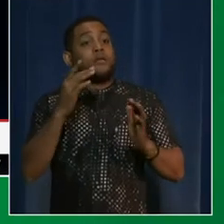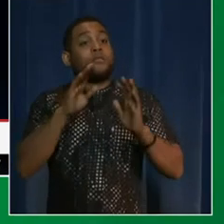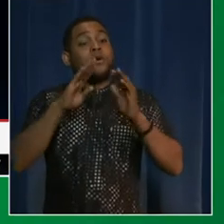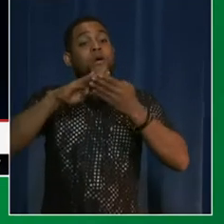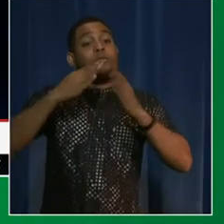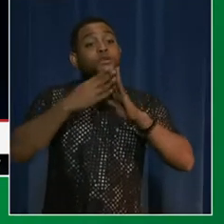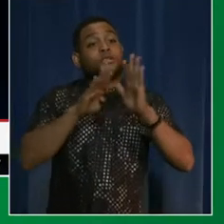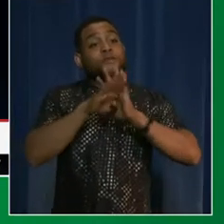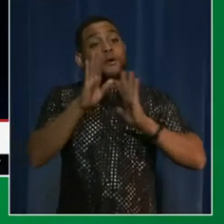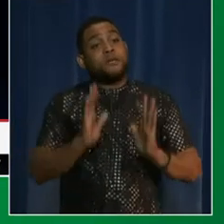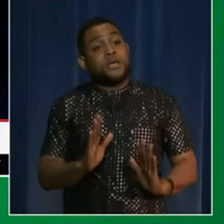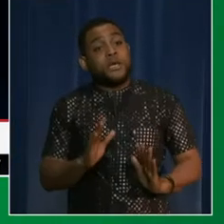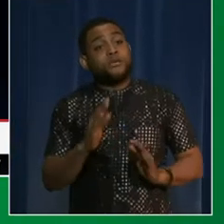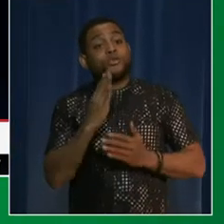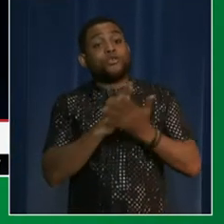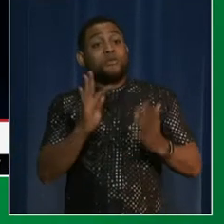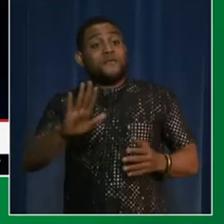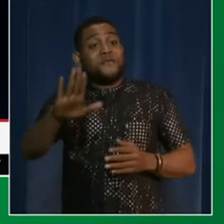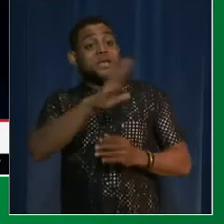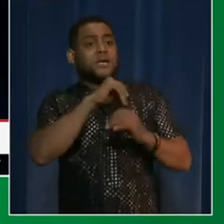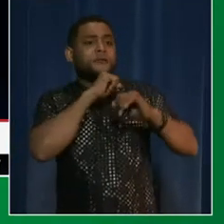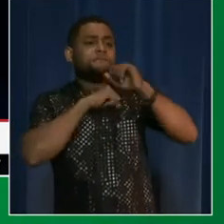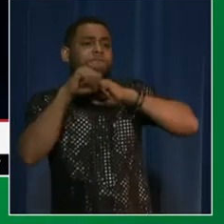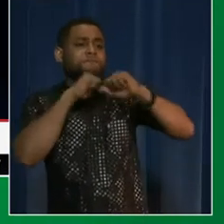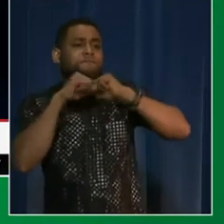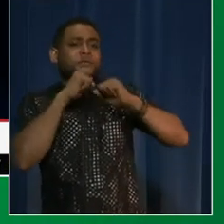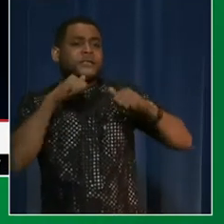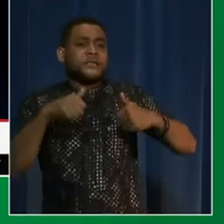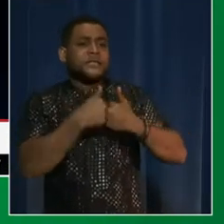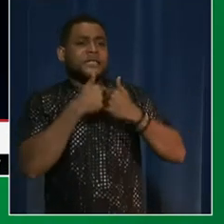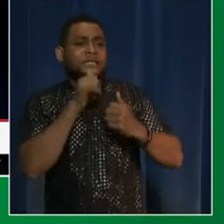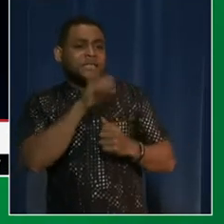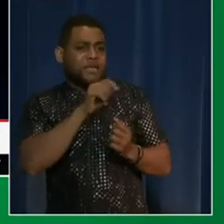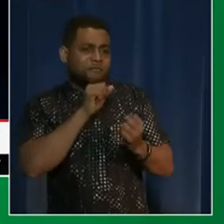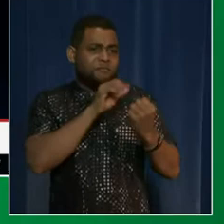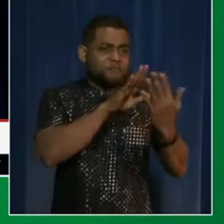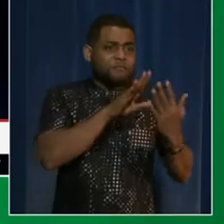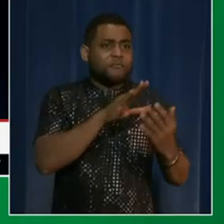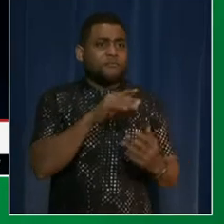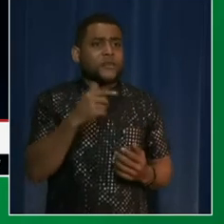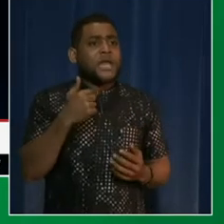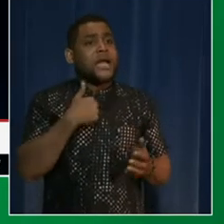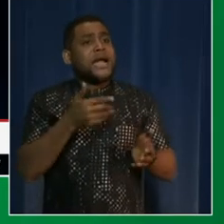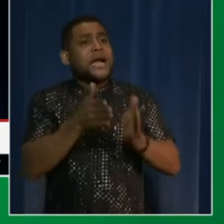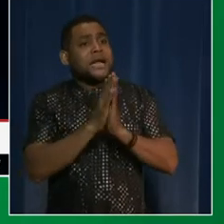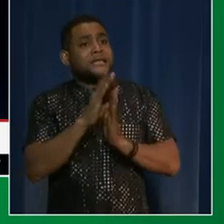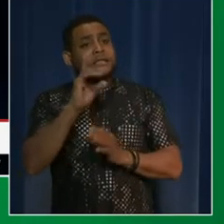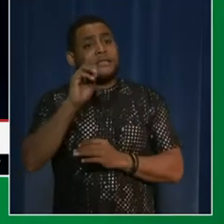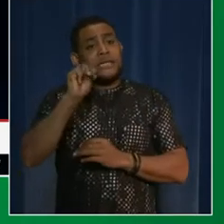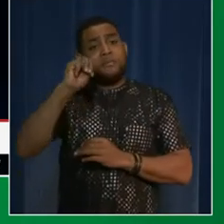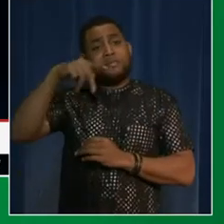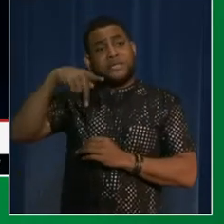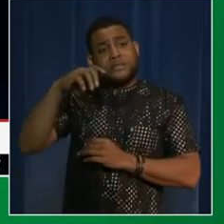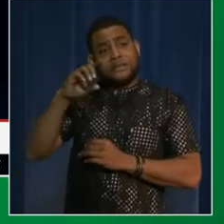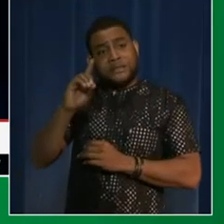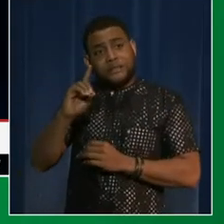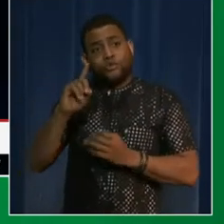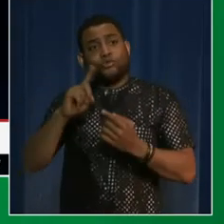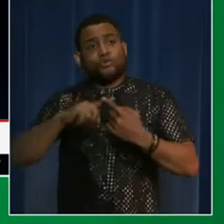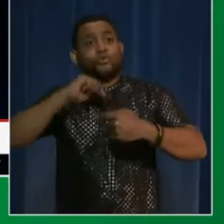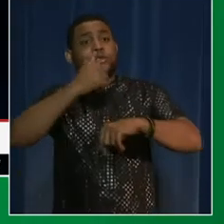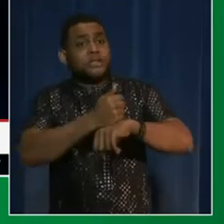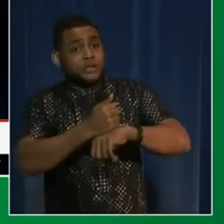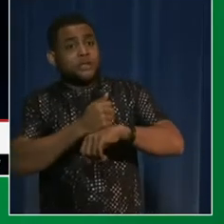they face, I encouraged DMPED to establish an equitable RFP process and to work with the mayor, my colleagues